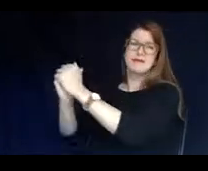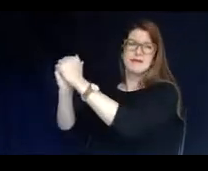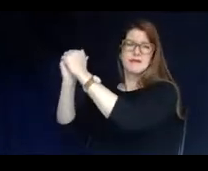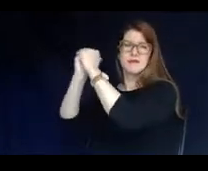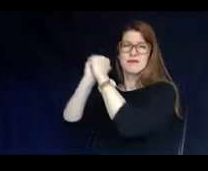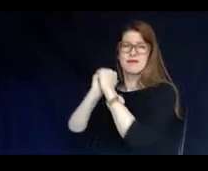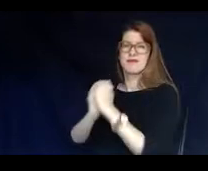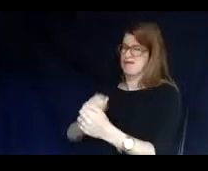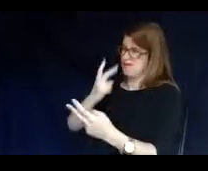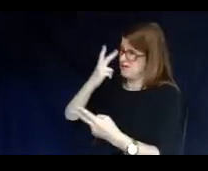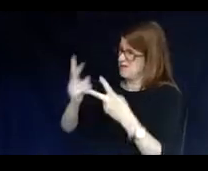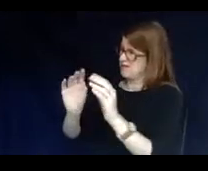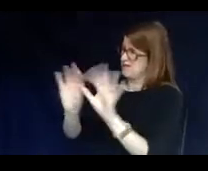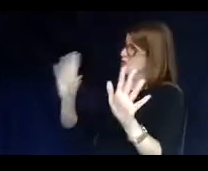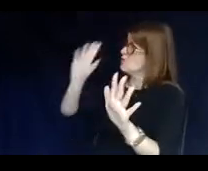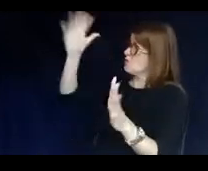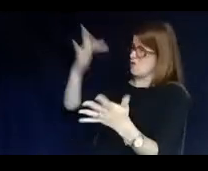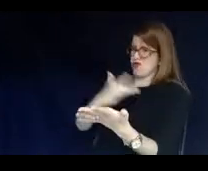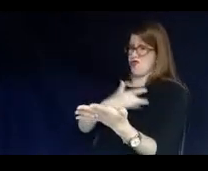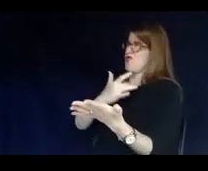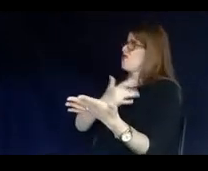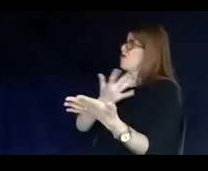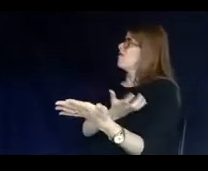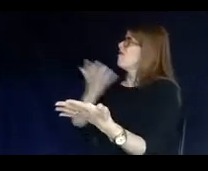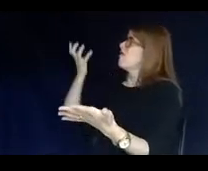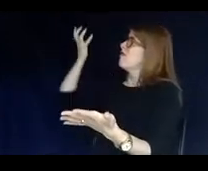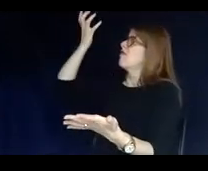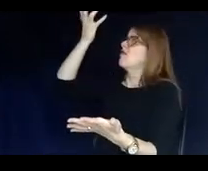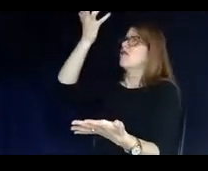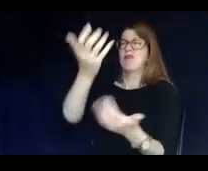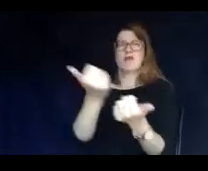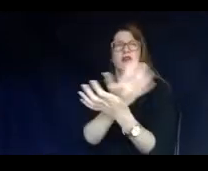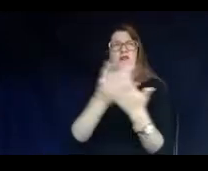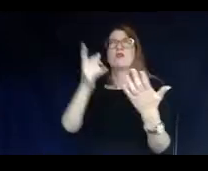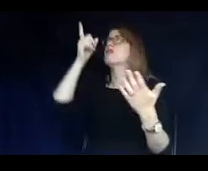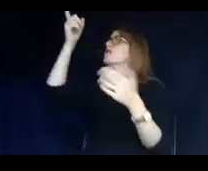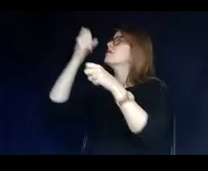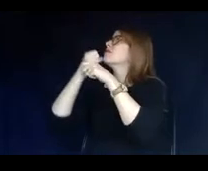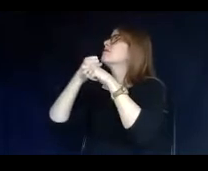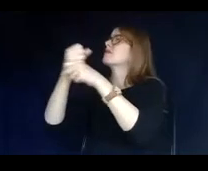alive. I could see your heart in everything you